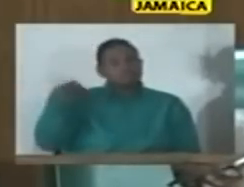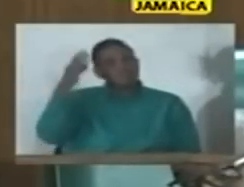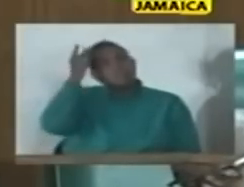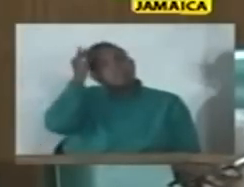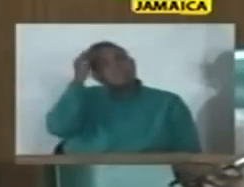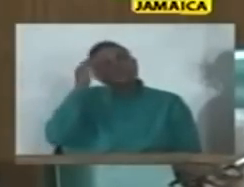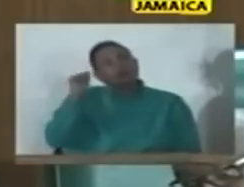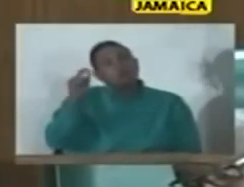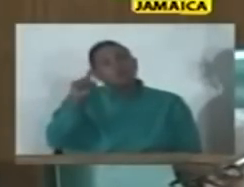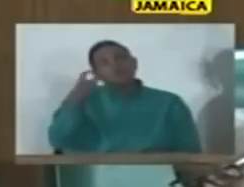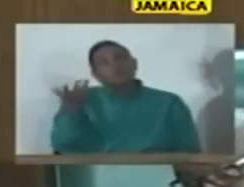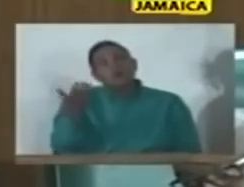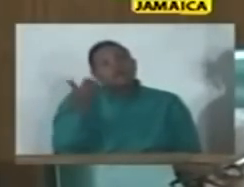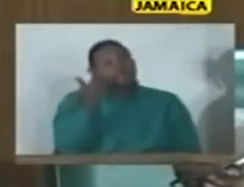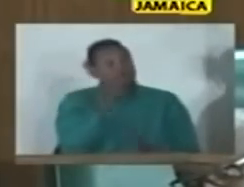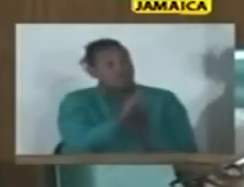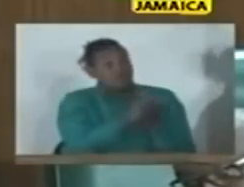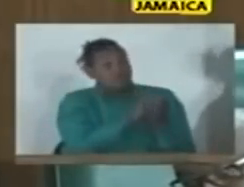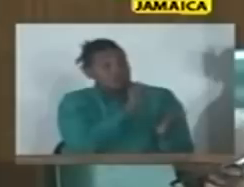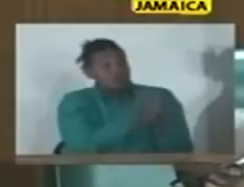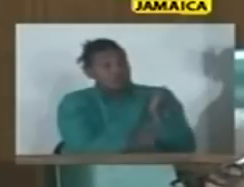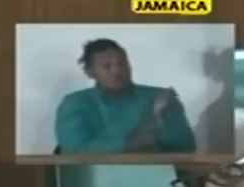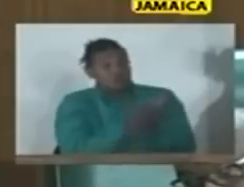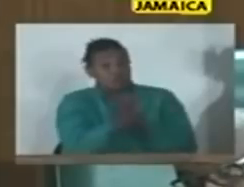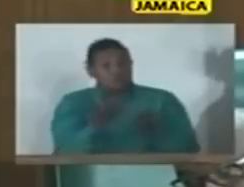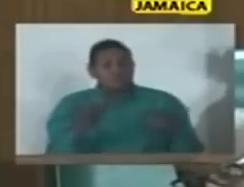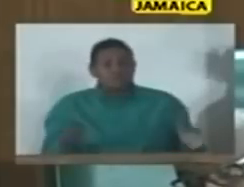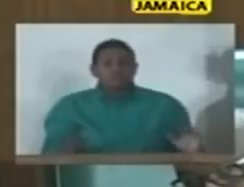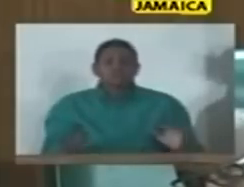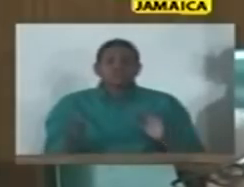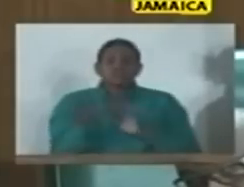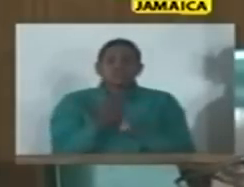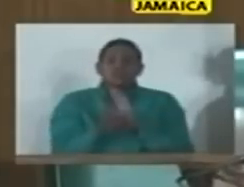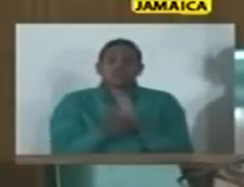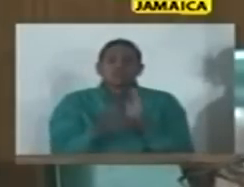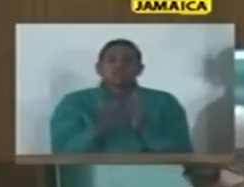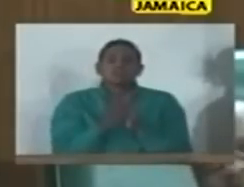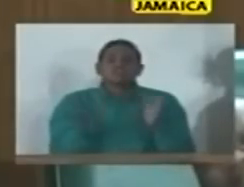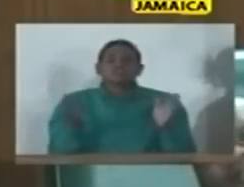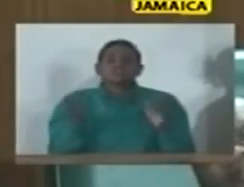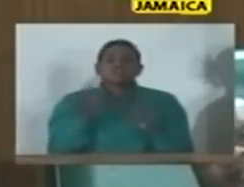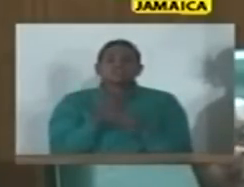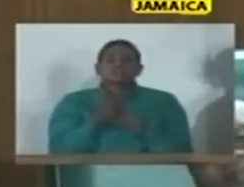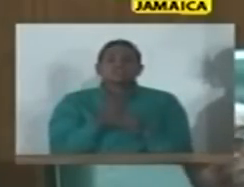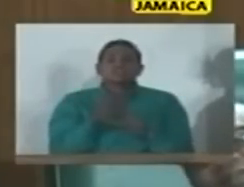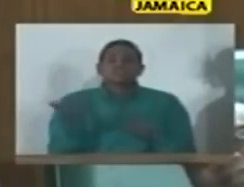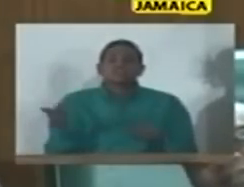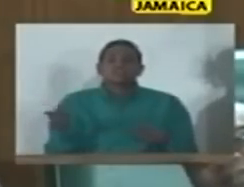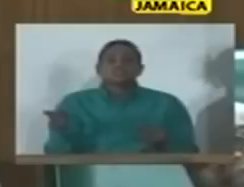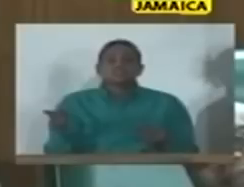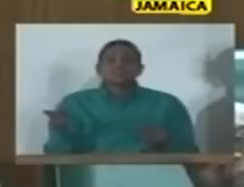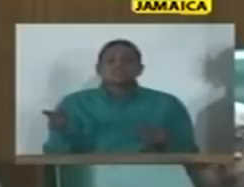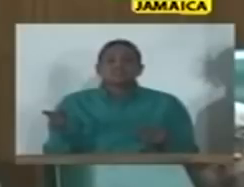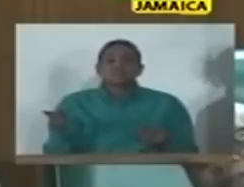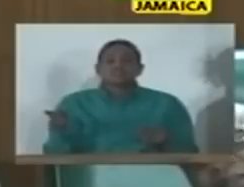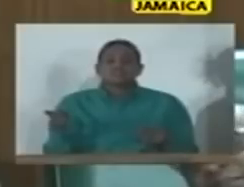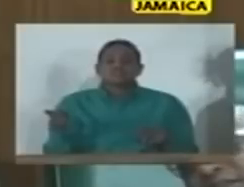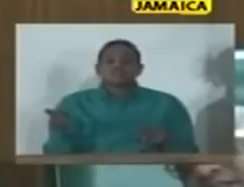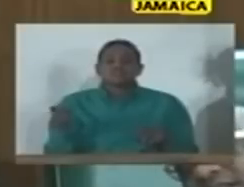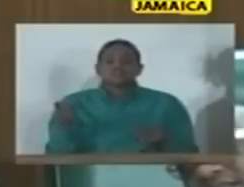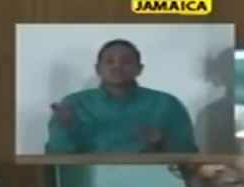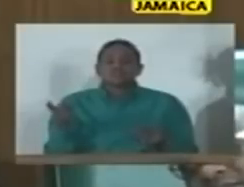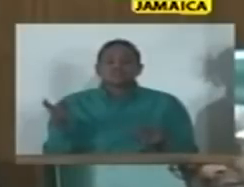and then the Attorney General at a later stage, before it goes to the Governor